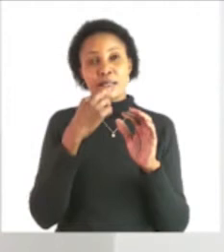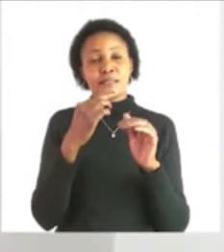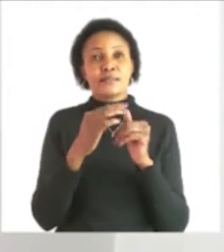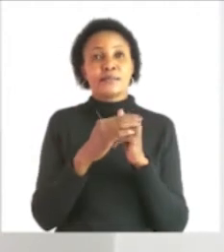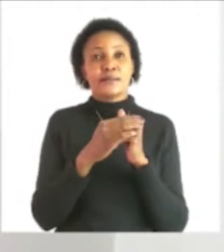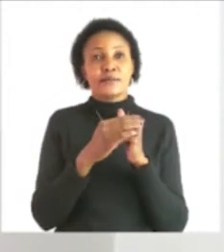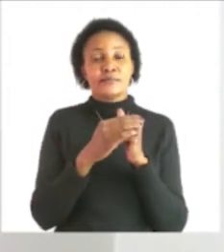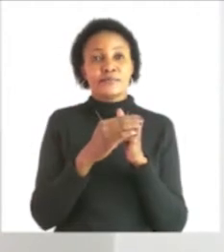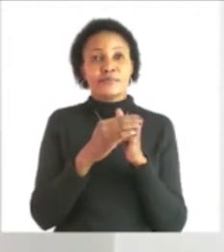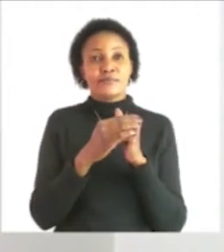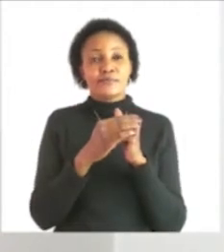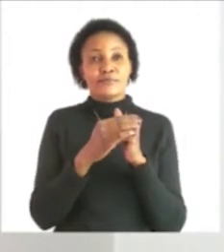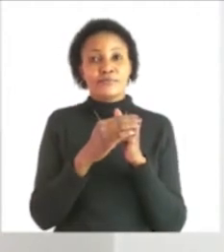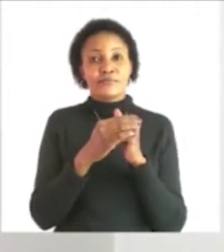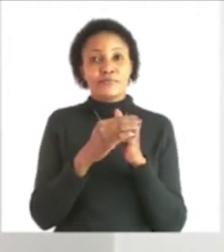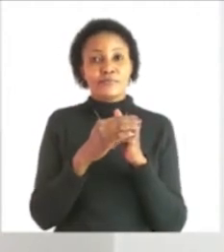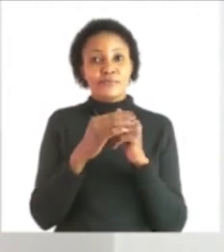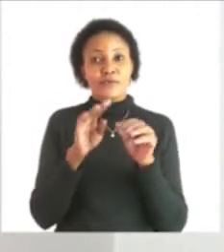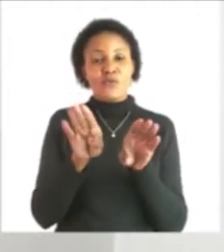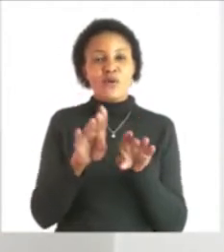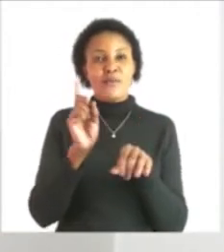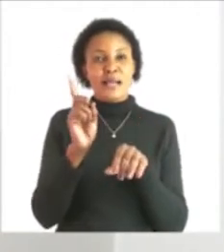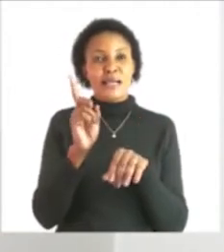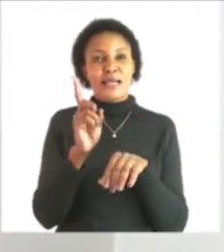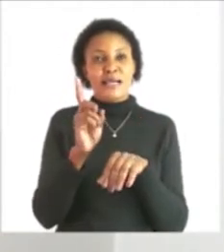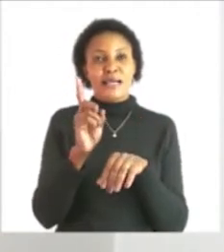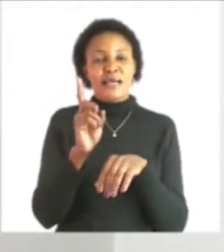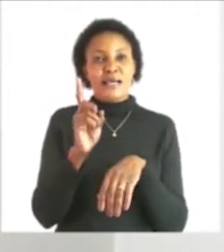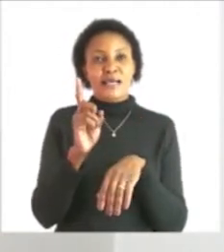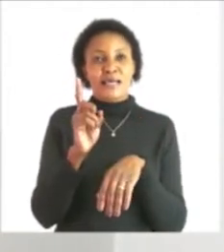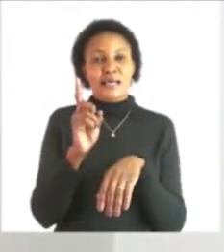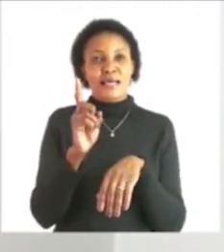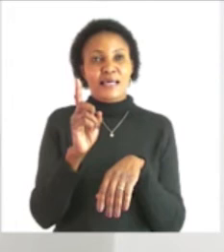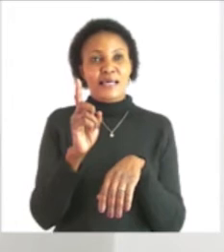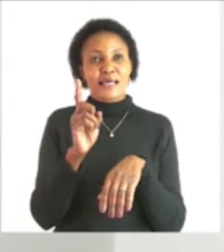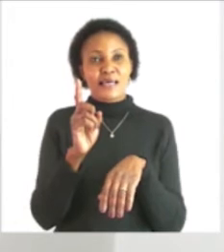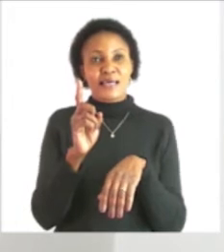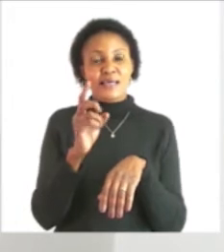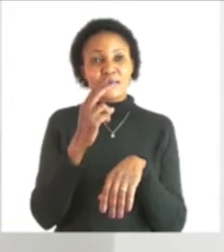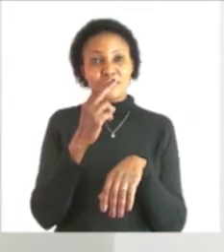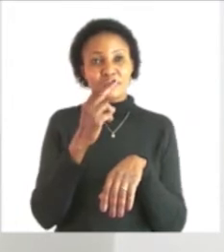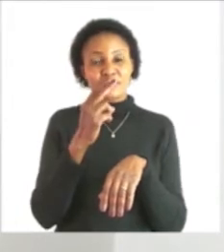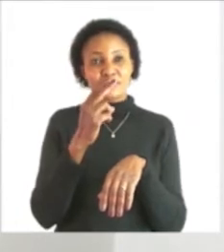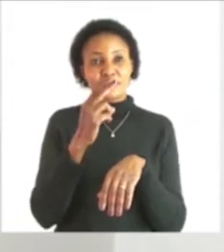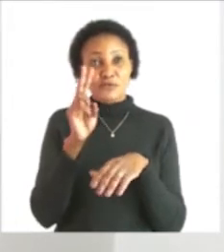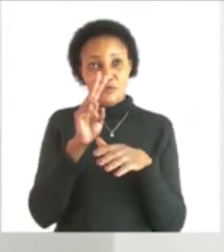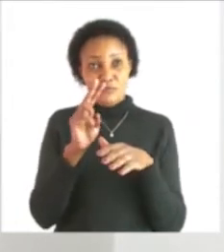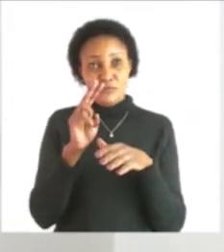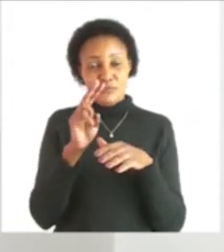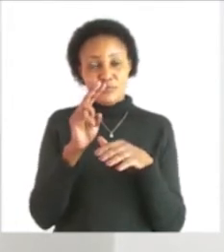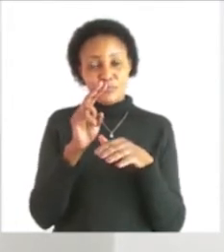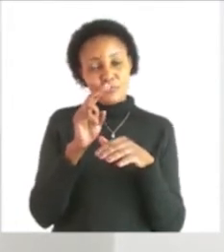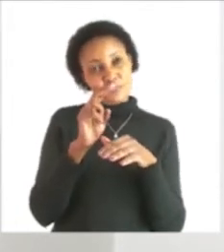the instructions tells us that if you look at the instructions just between the